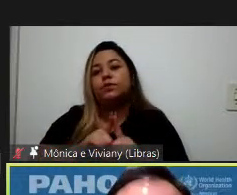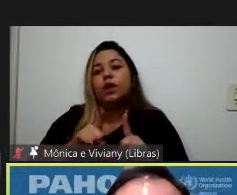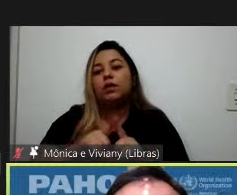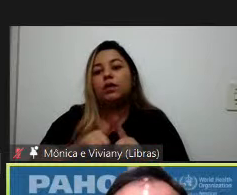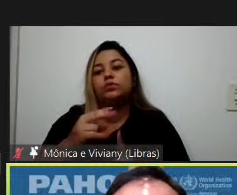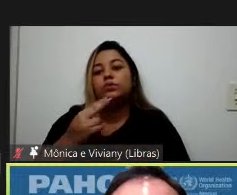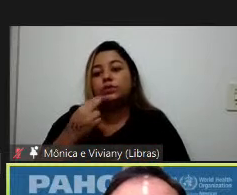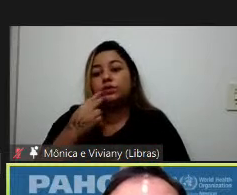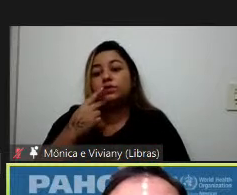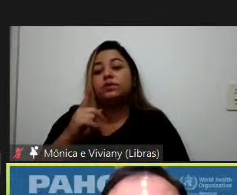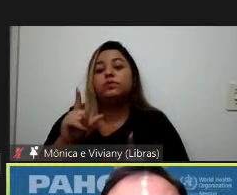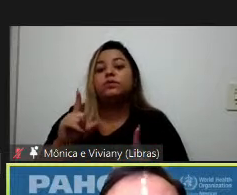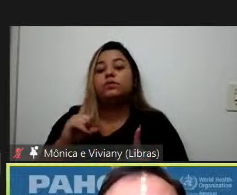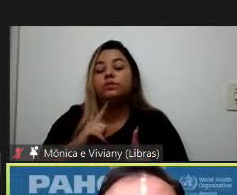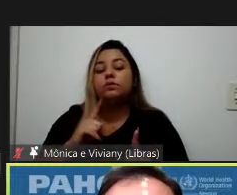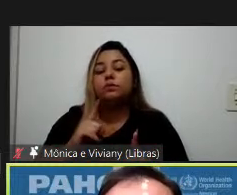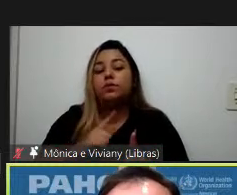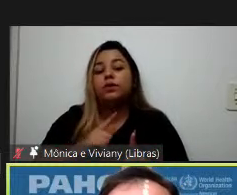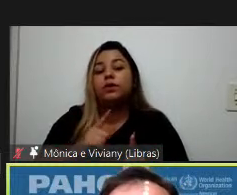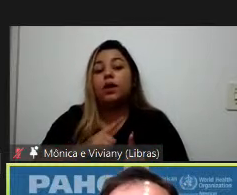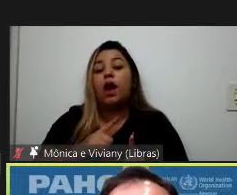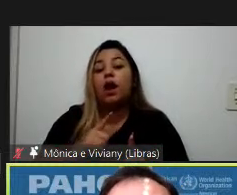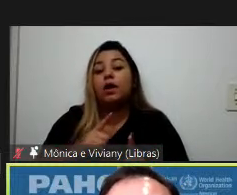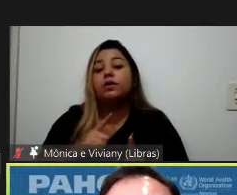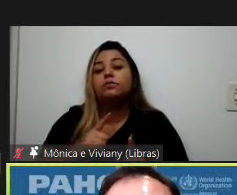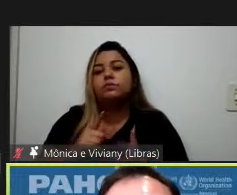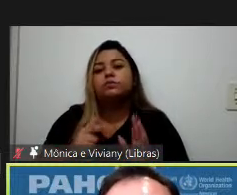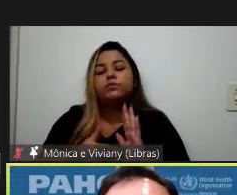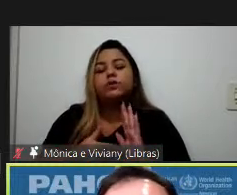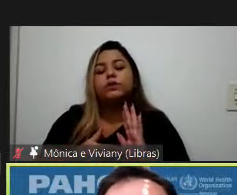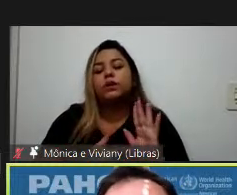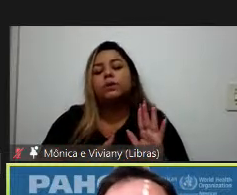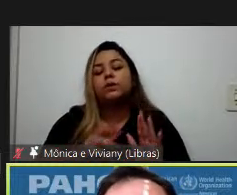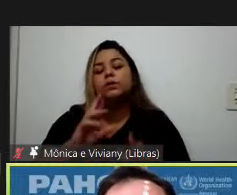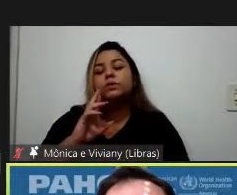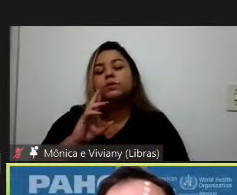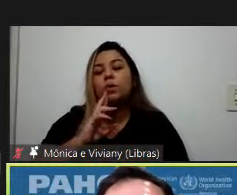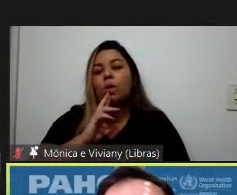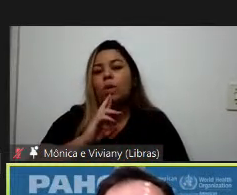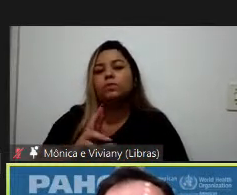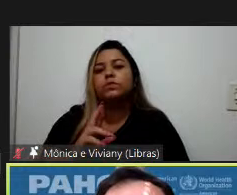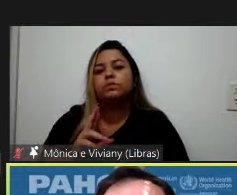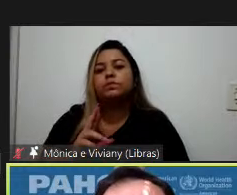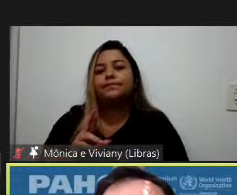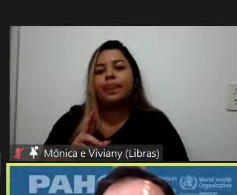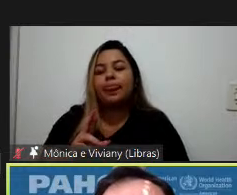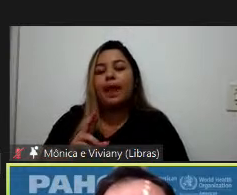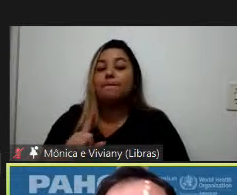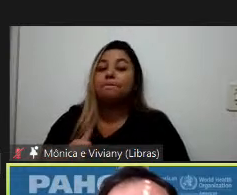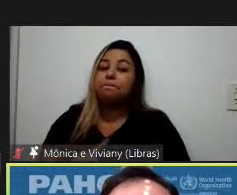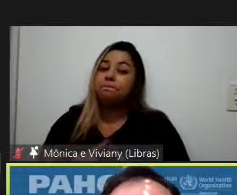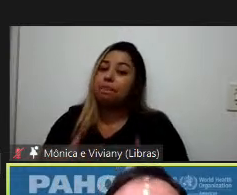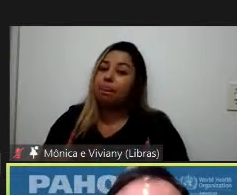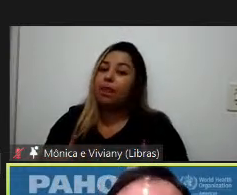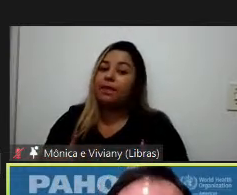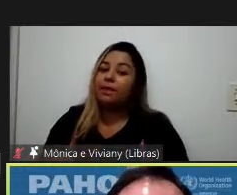finally, in the issue of nutrition, this will present results from adequate health